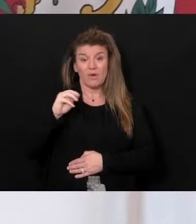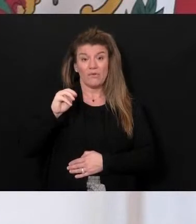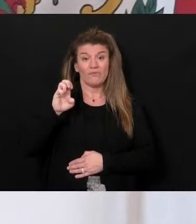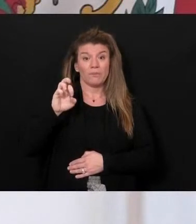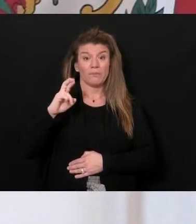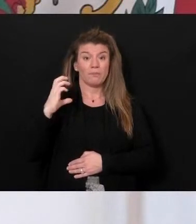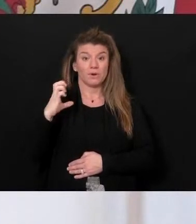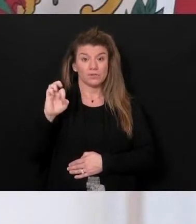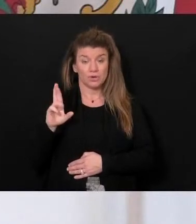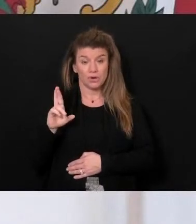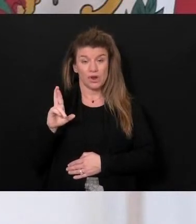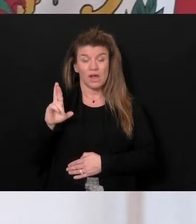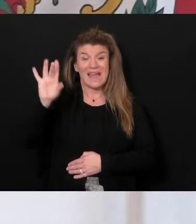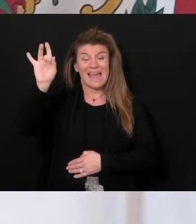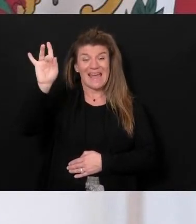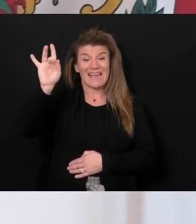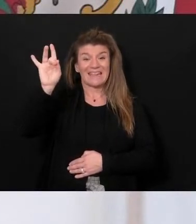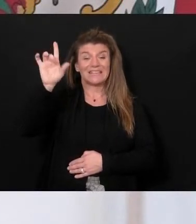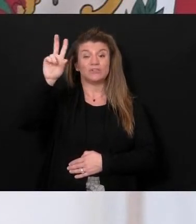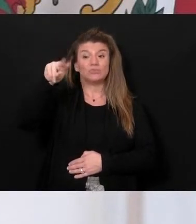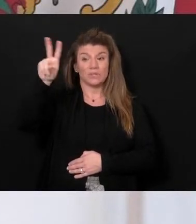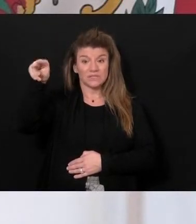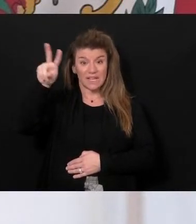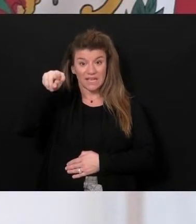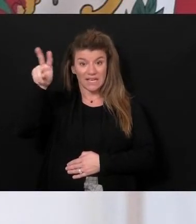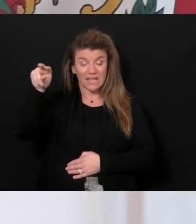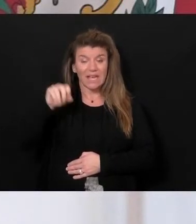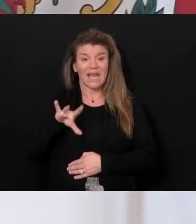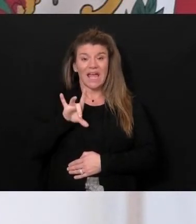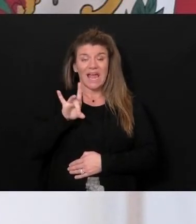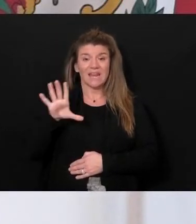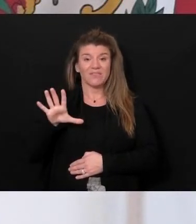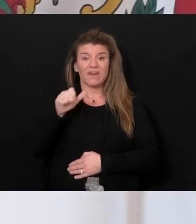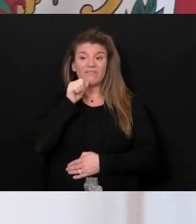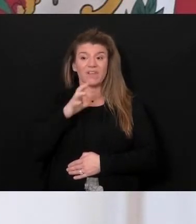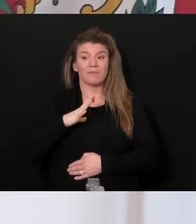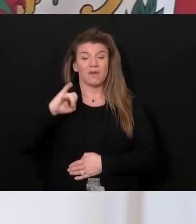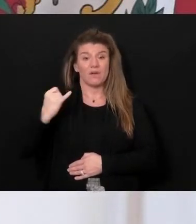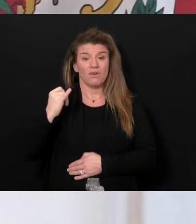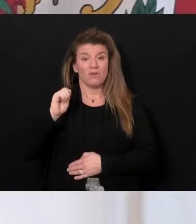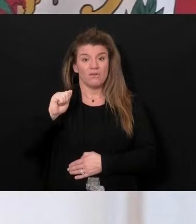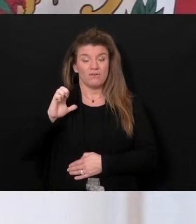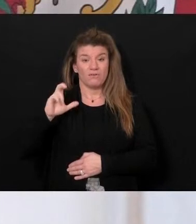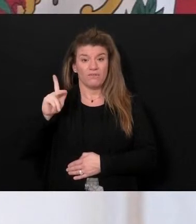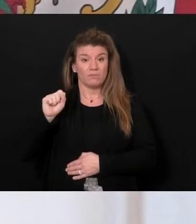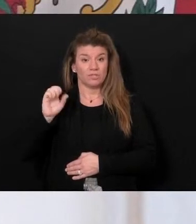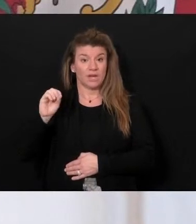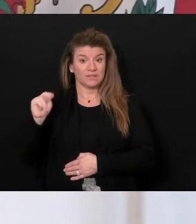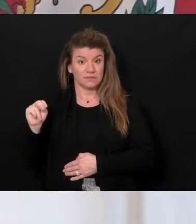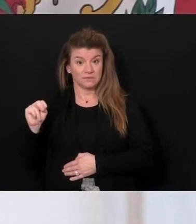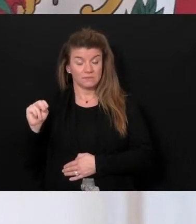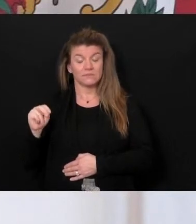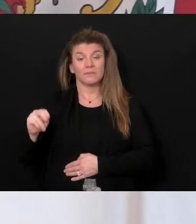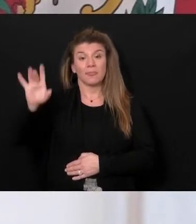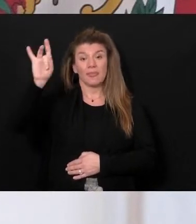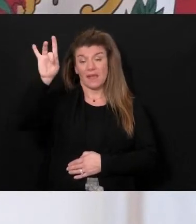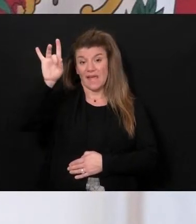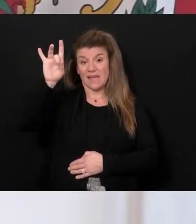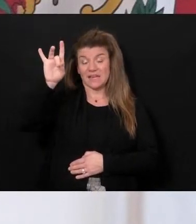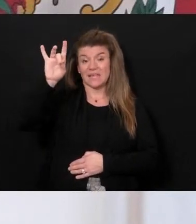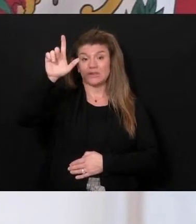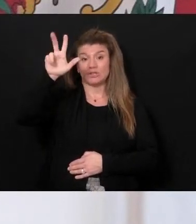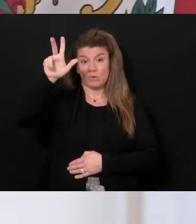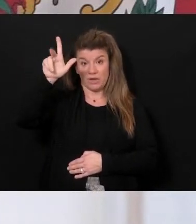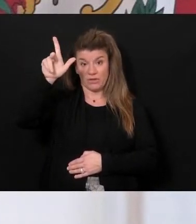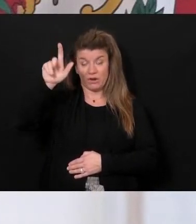County. Our 1,822nd death, an 85-year-old female from Jackson County. Our